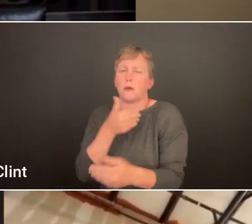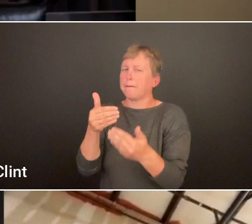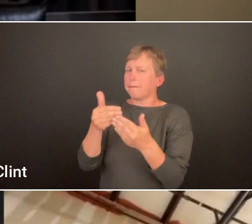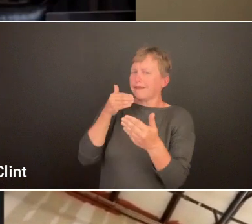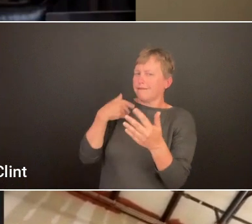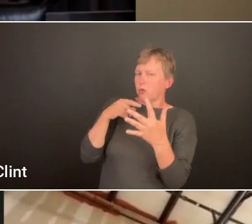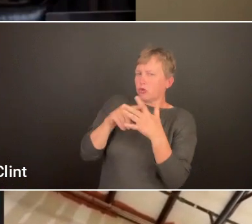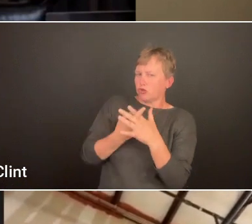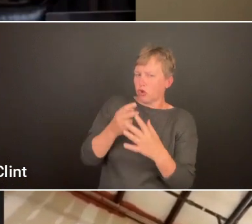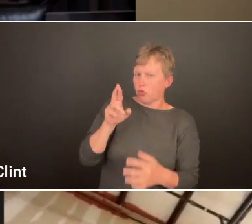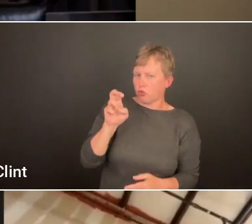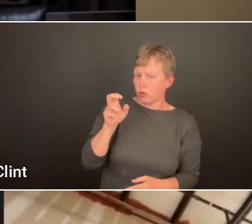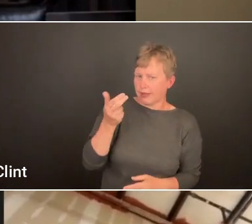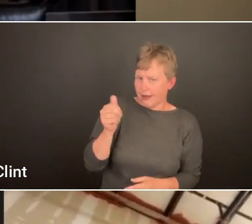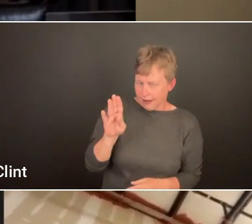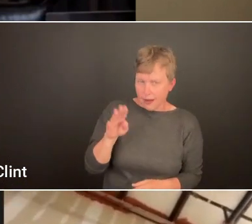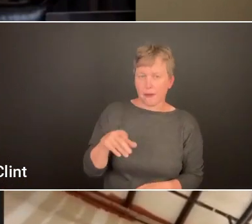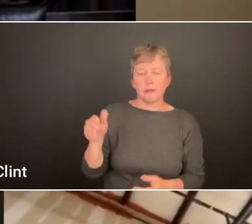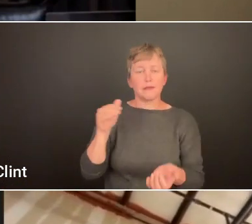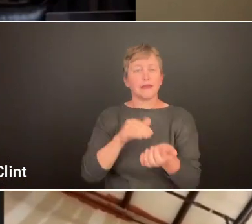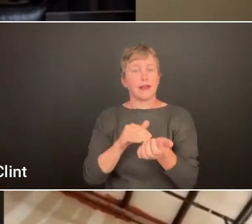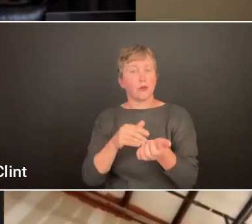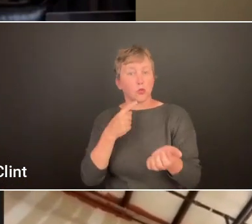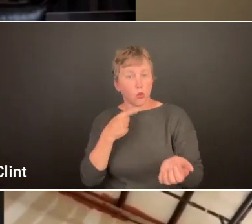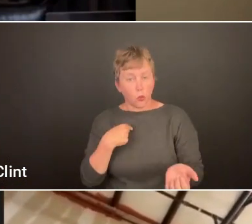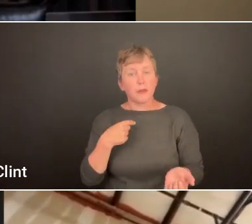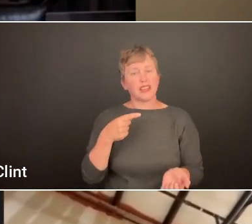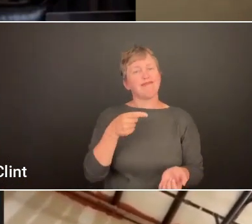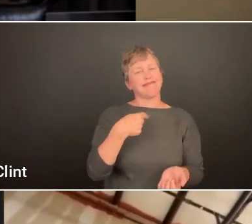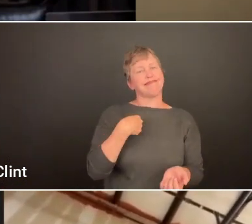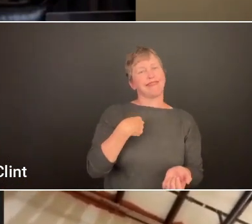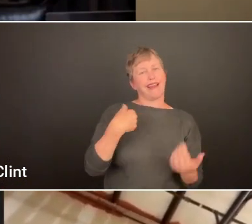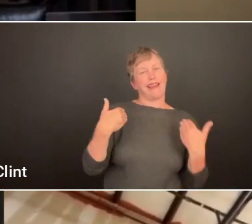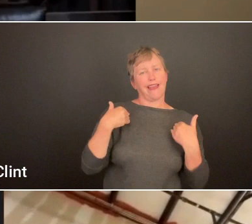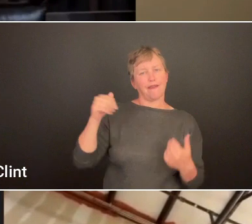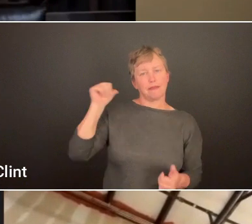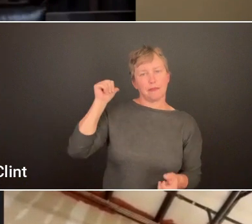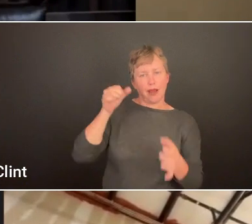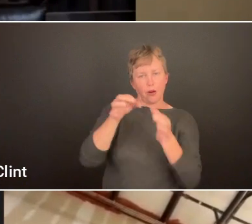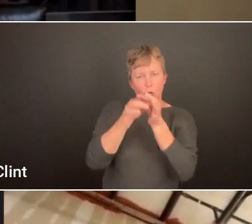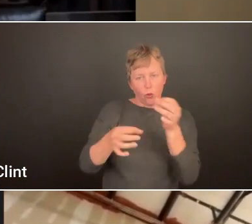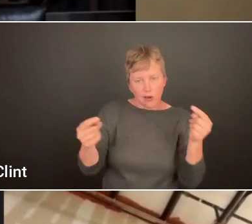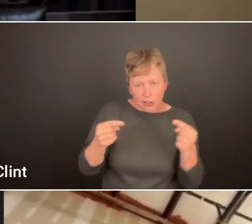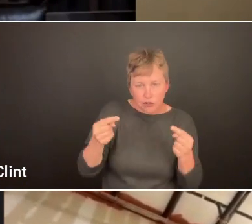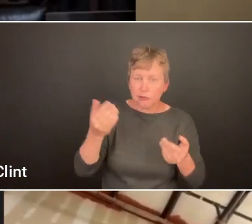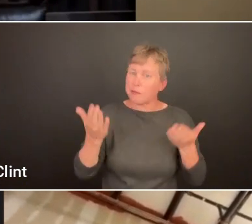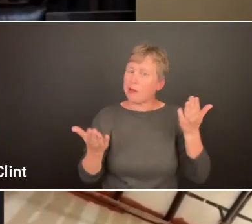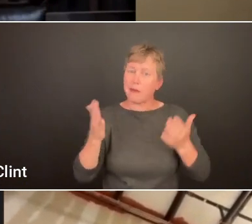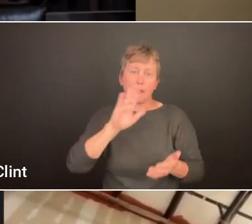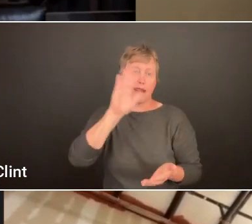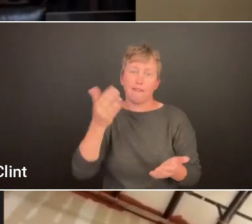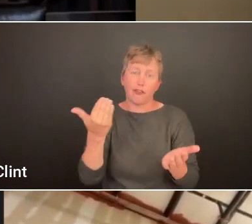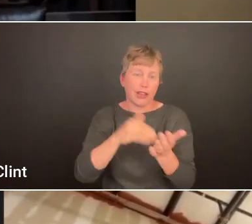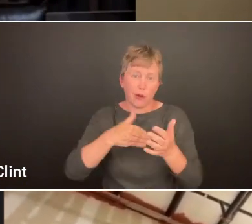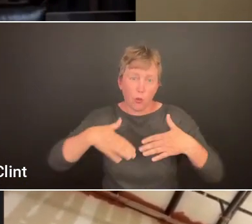at a general hospital, and I can remember the doctor telling me, that I'm probably never going to walk